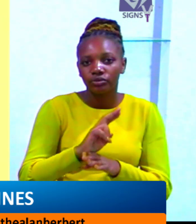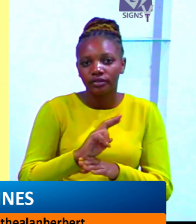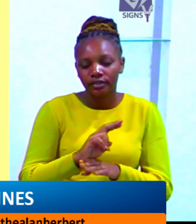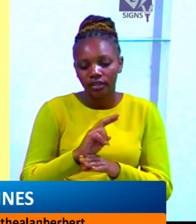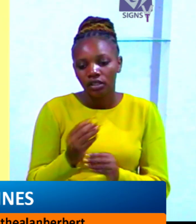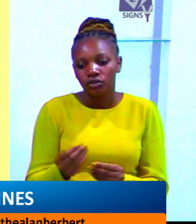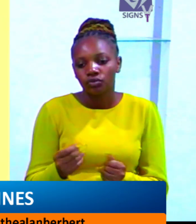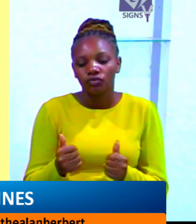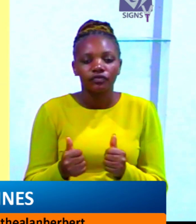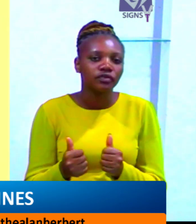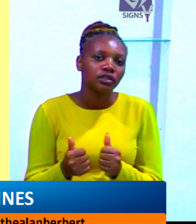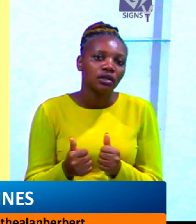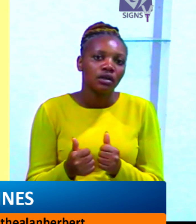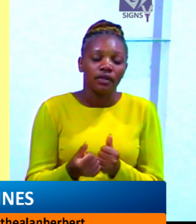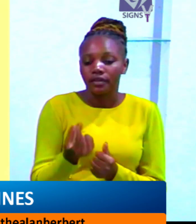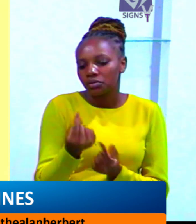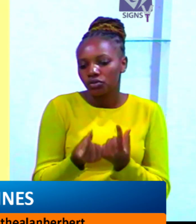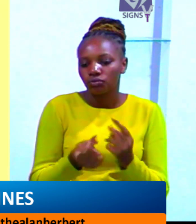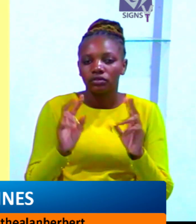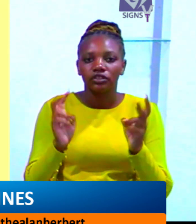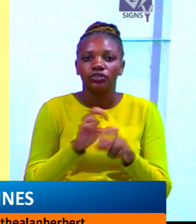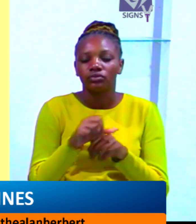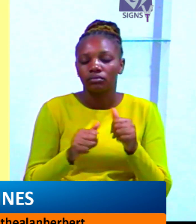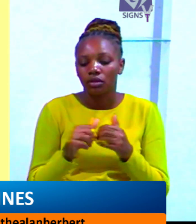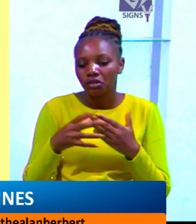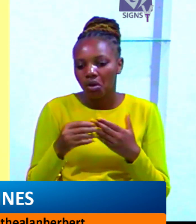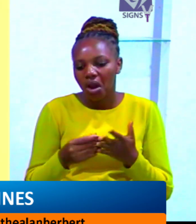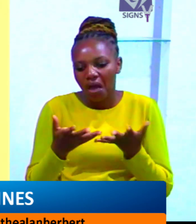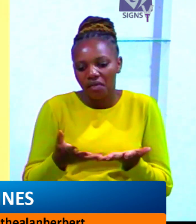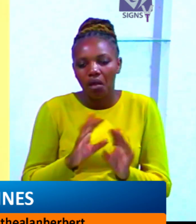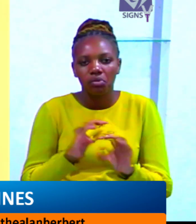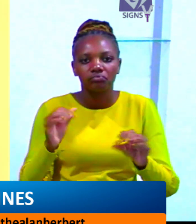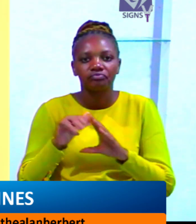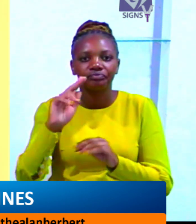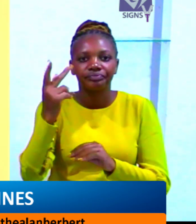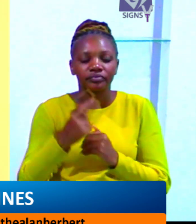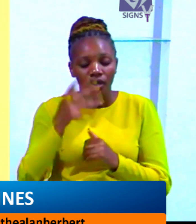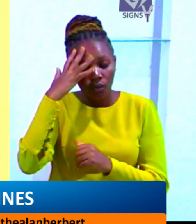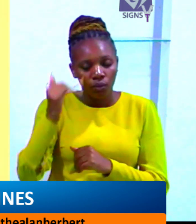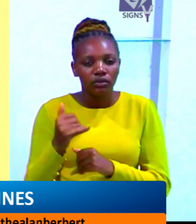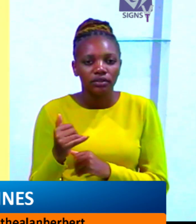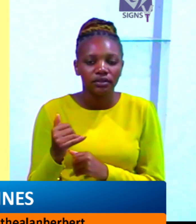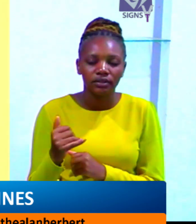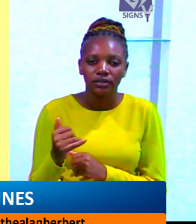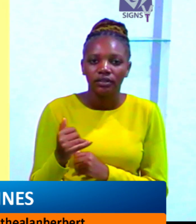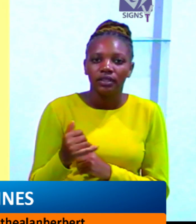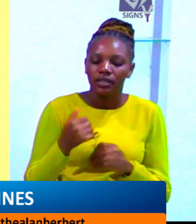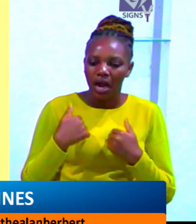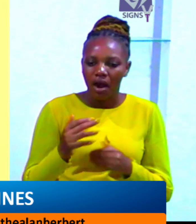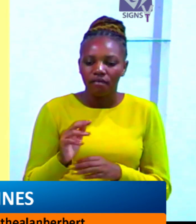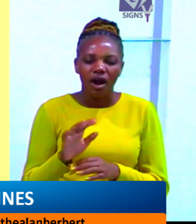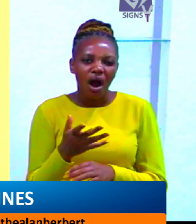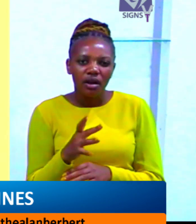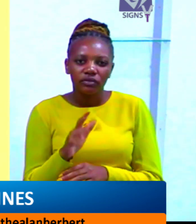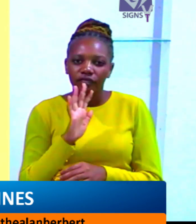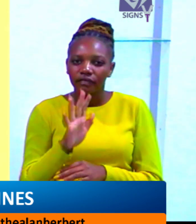macro issues of dollar unavailability in the country, because it was sucking about, it sucks about $500 million